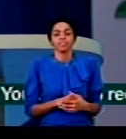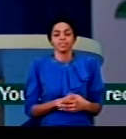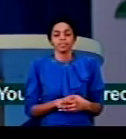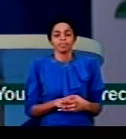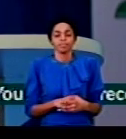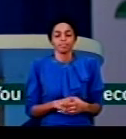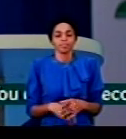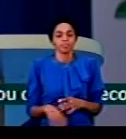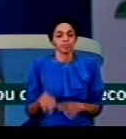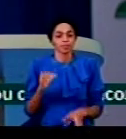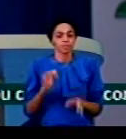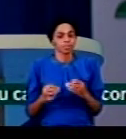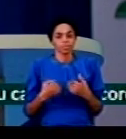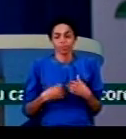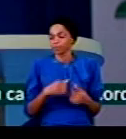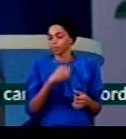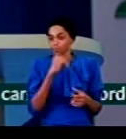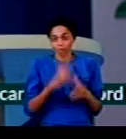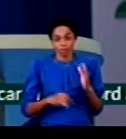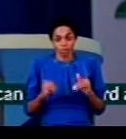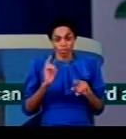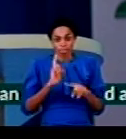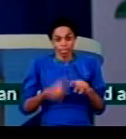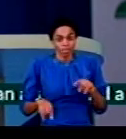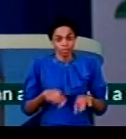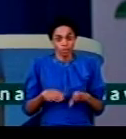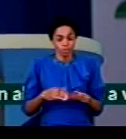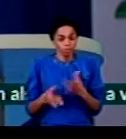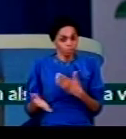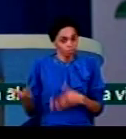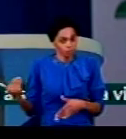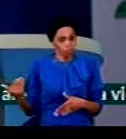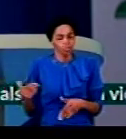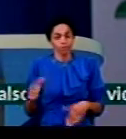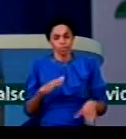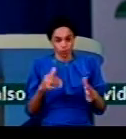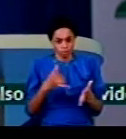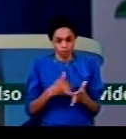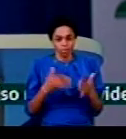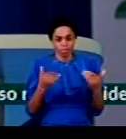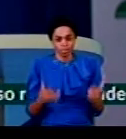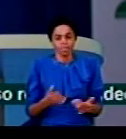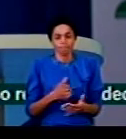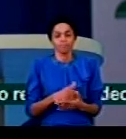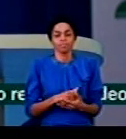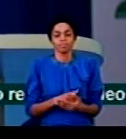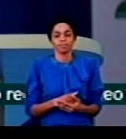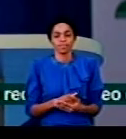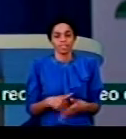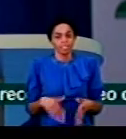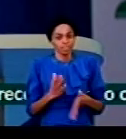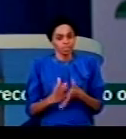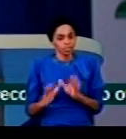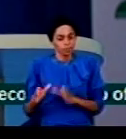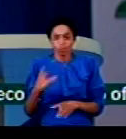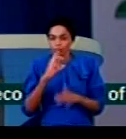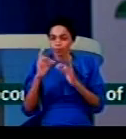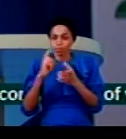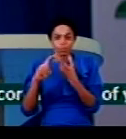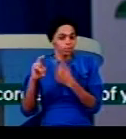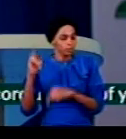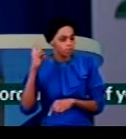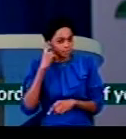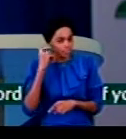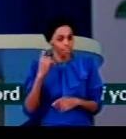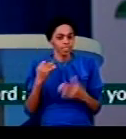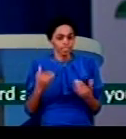And those who are brought, those who are deaf and dumb, speak to them right now. You have brought those who cannot walk, touch them now and